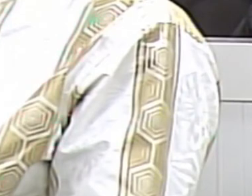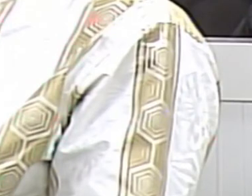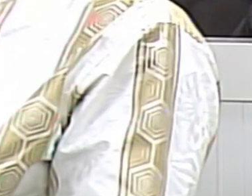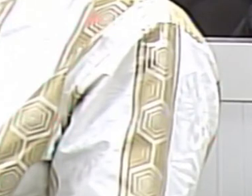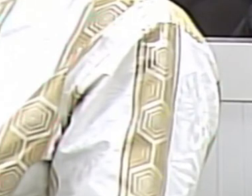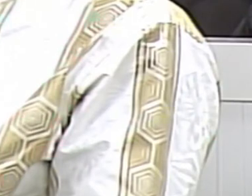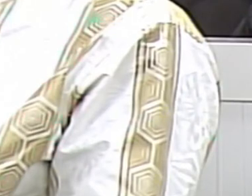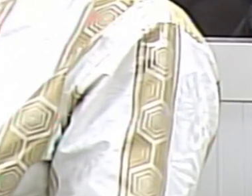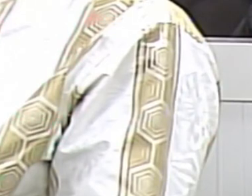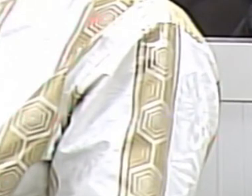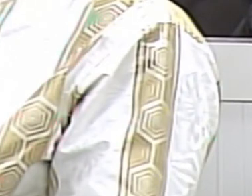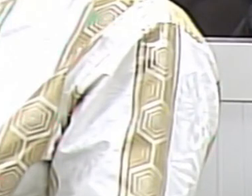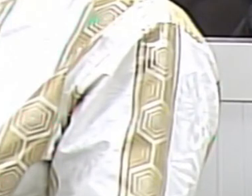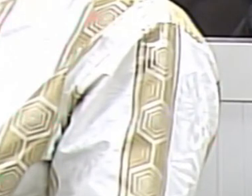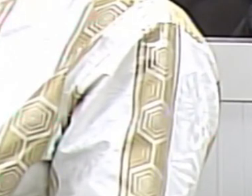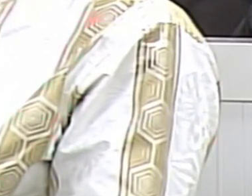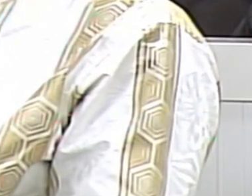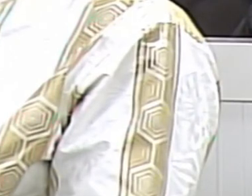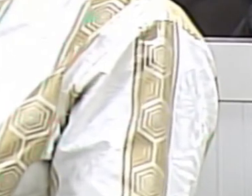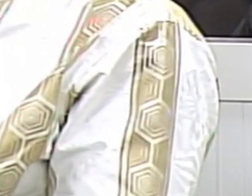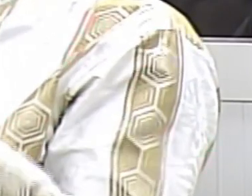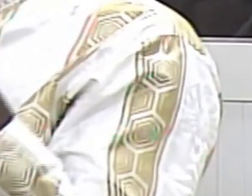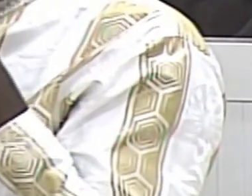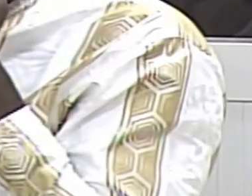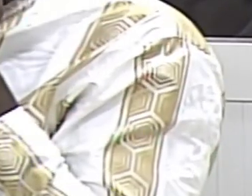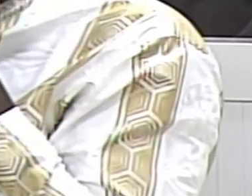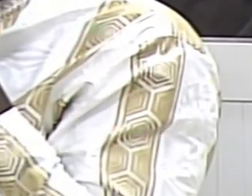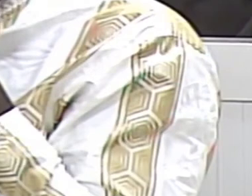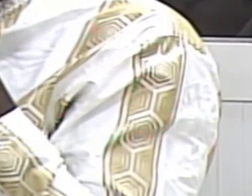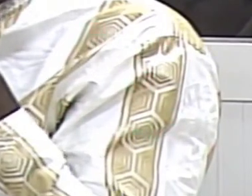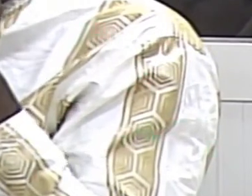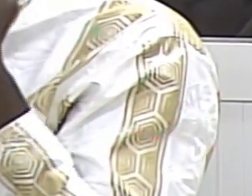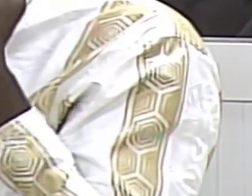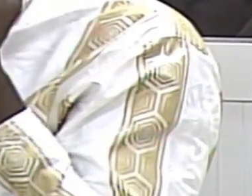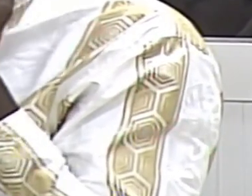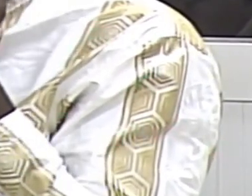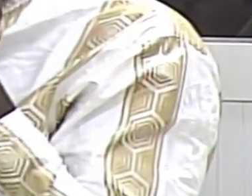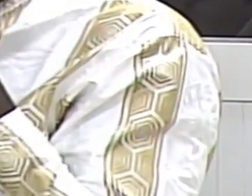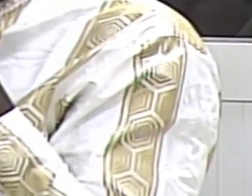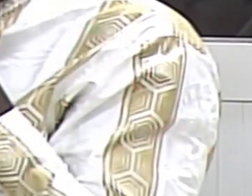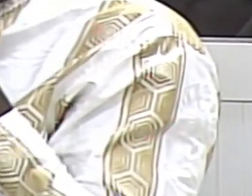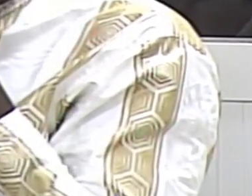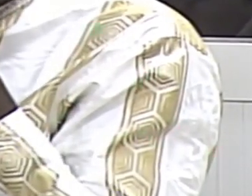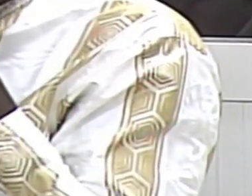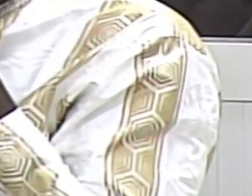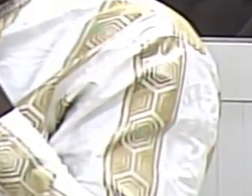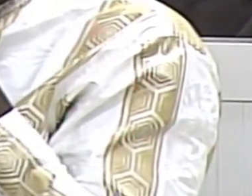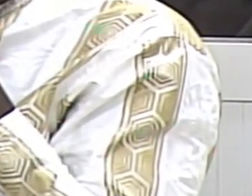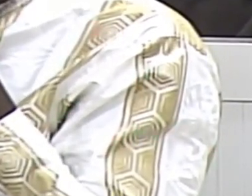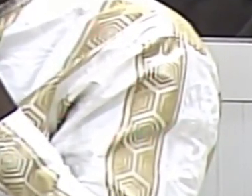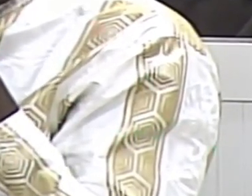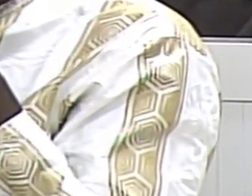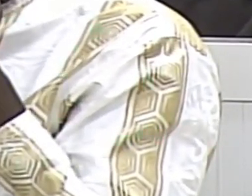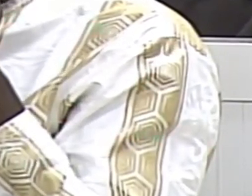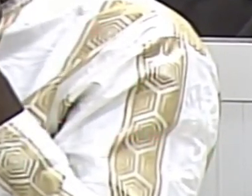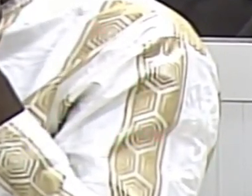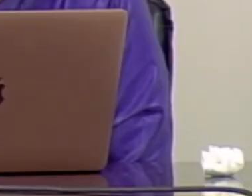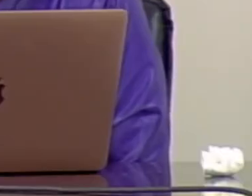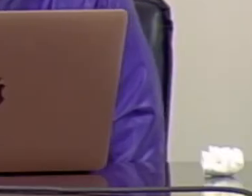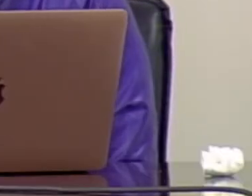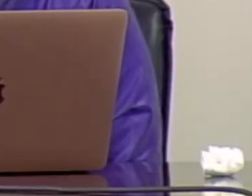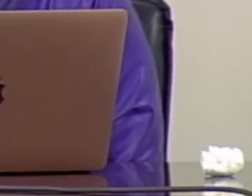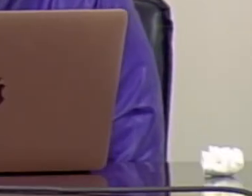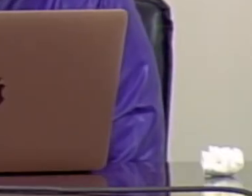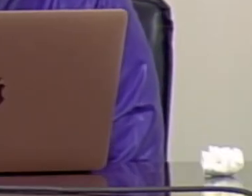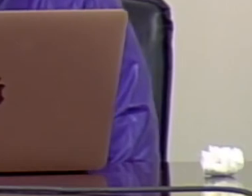d'etat? Mu ngi melni lima la ci won moy ñi nga wax nonu ñoy won njit yi nga xamne ño jité won ay